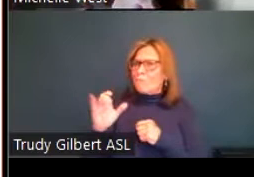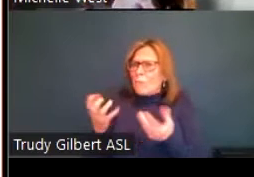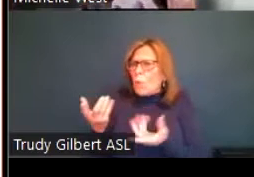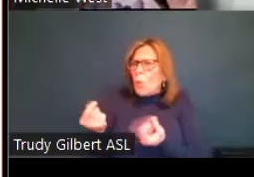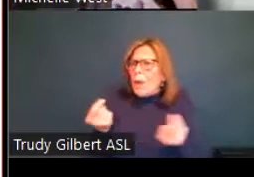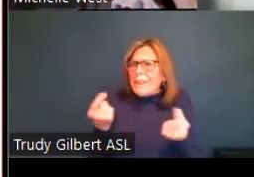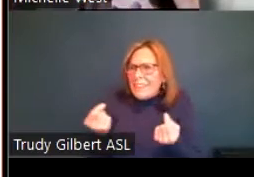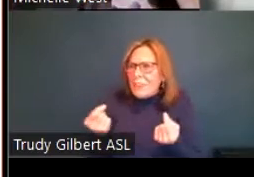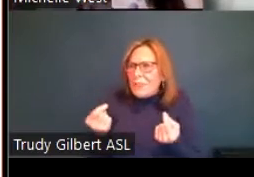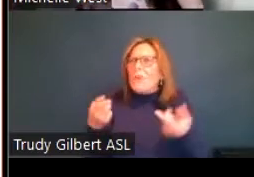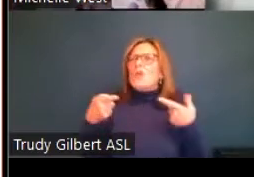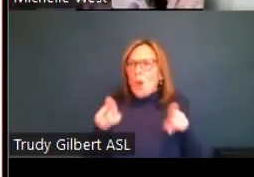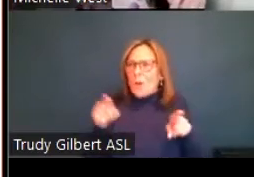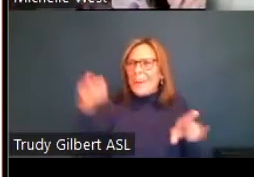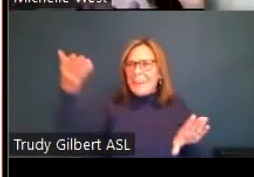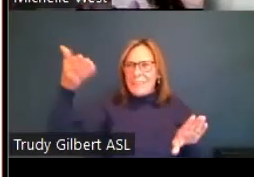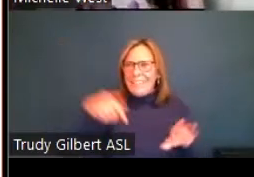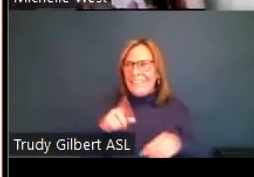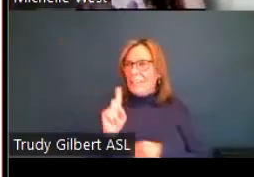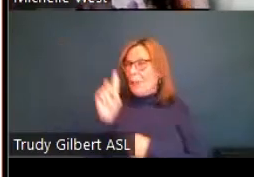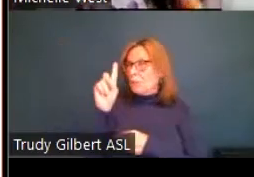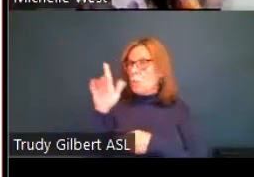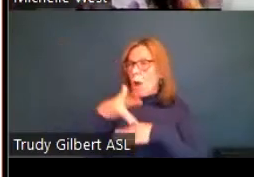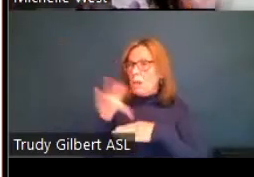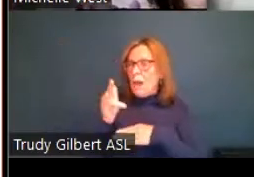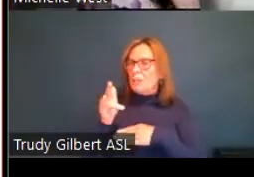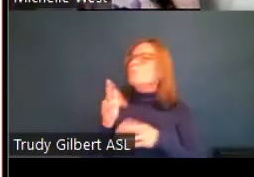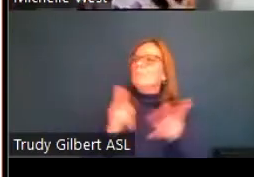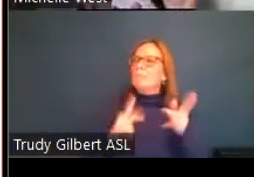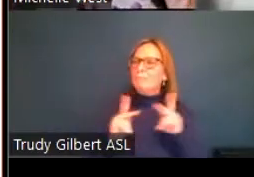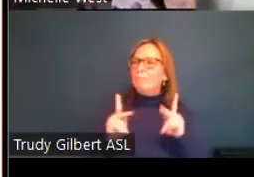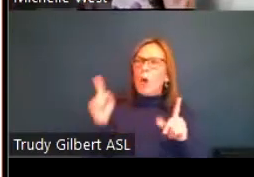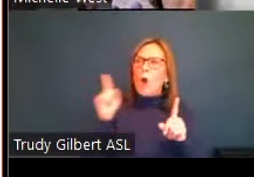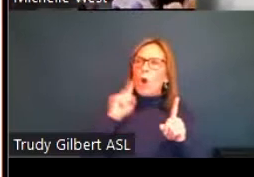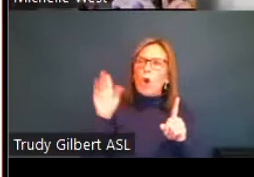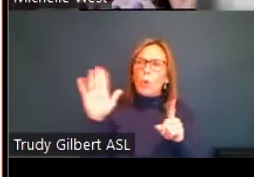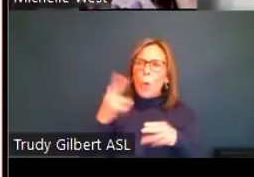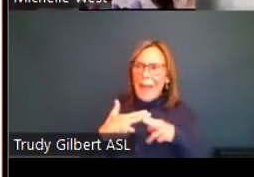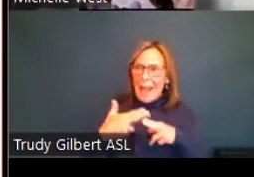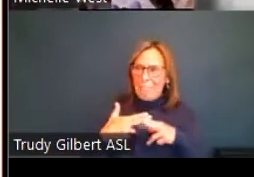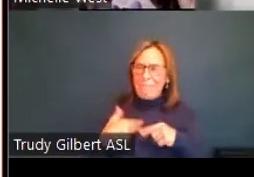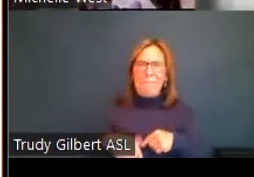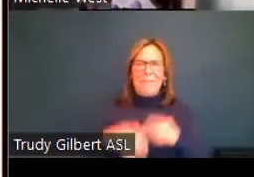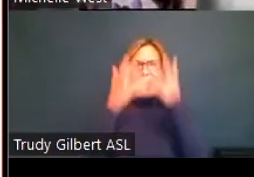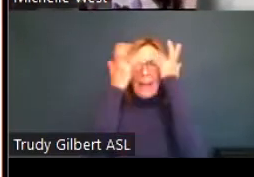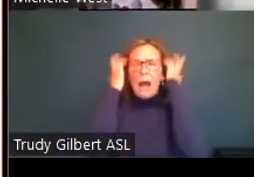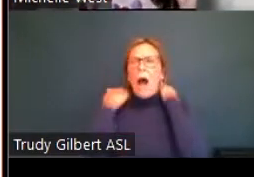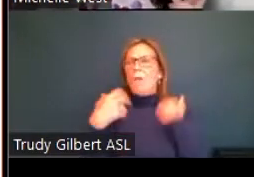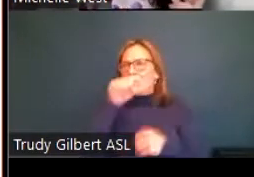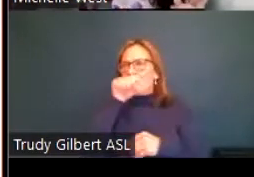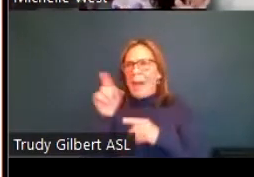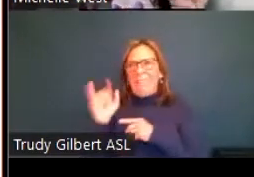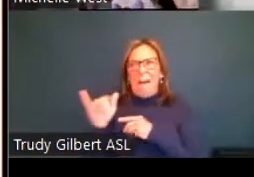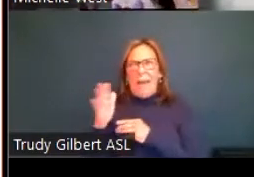presentation. And that's one touch. People have heard your name. And I actually love that the most because one, it's free, and